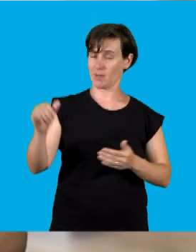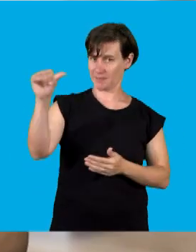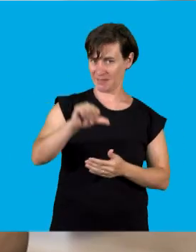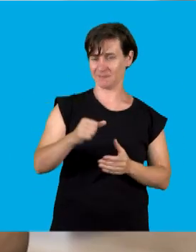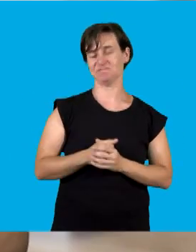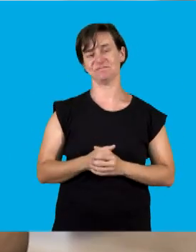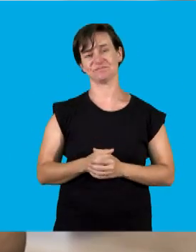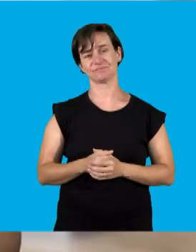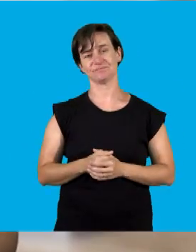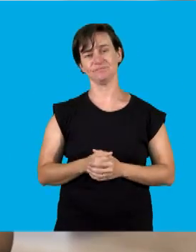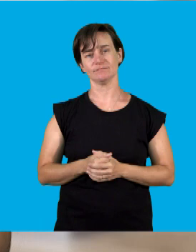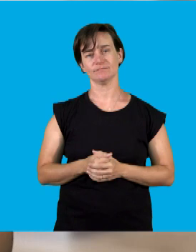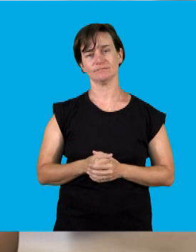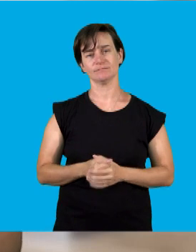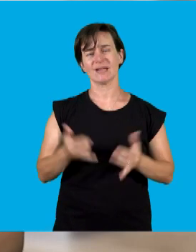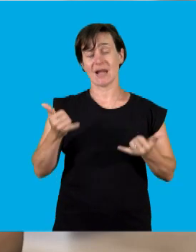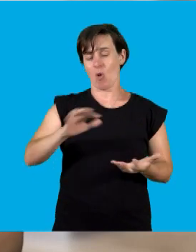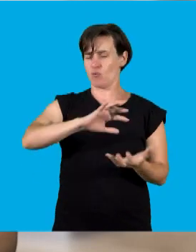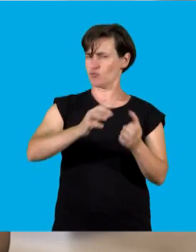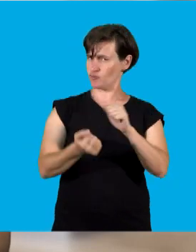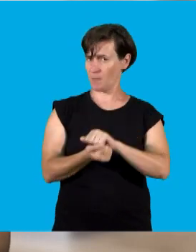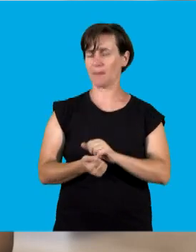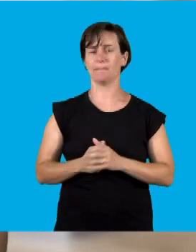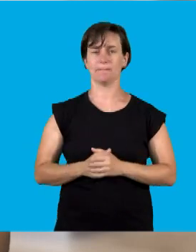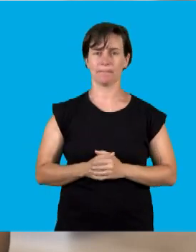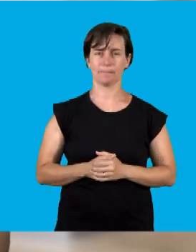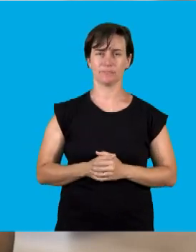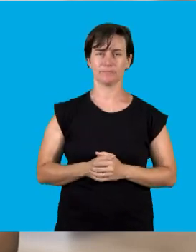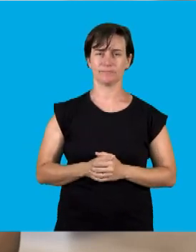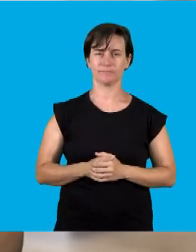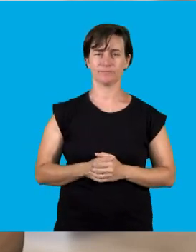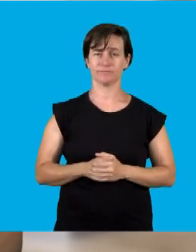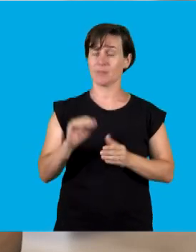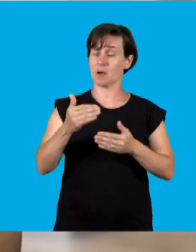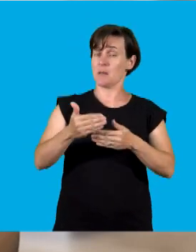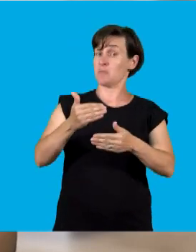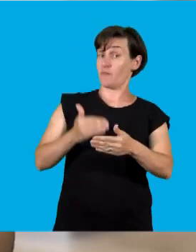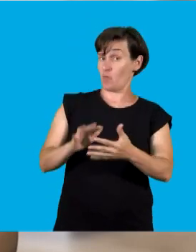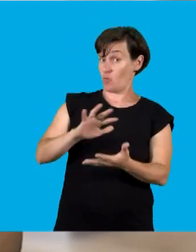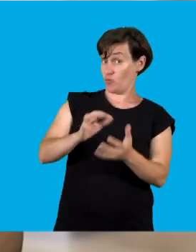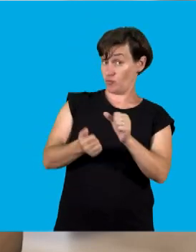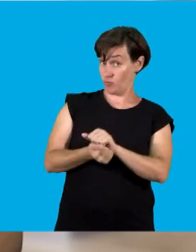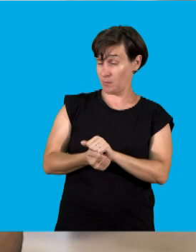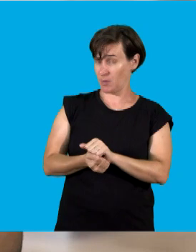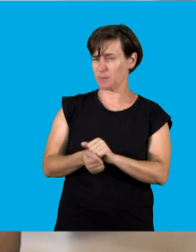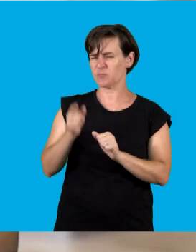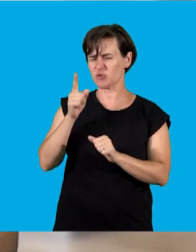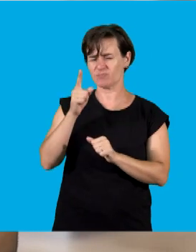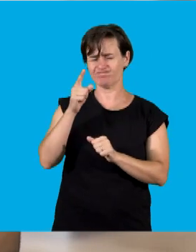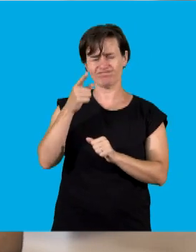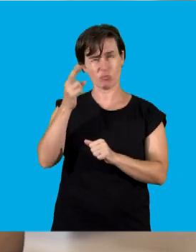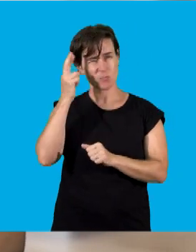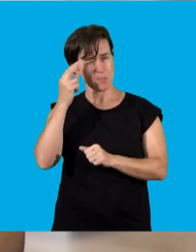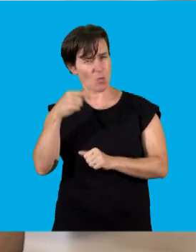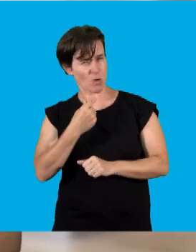Welcome back, grade 10s. Now, let us just wrap up our lesson. But before we do that, let us just recap on the